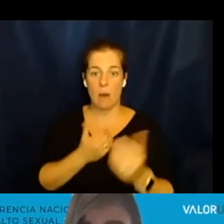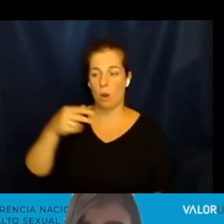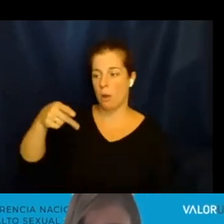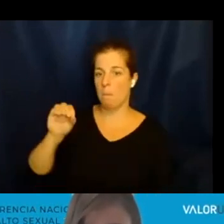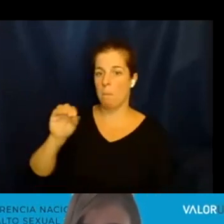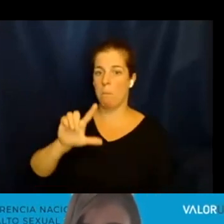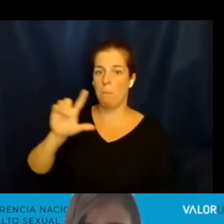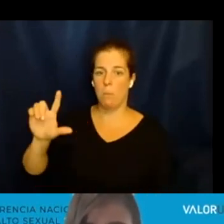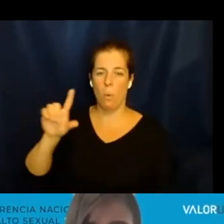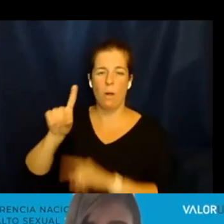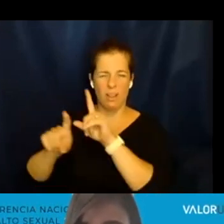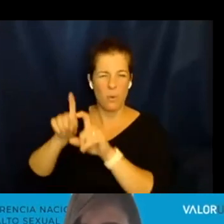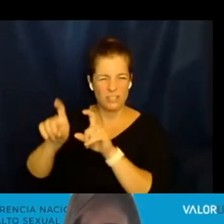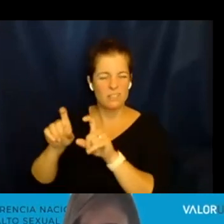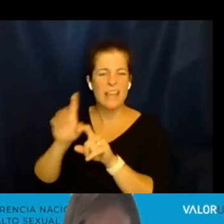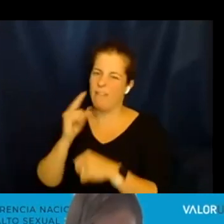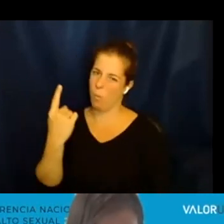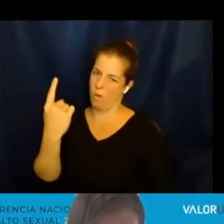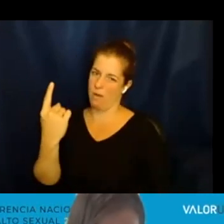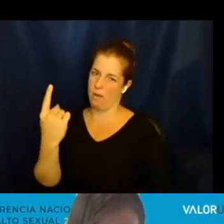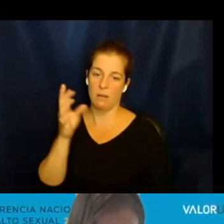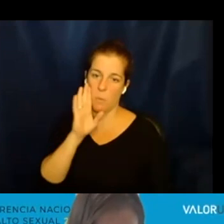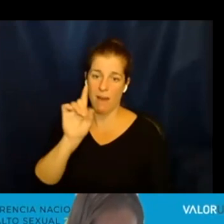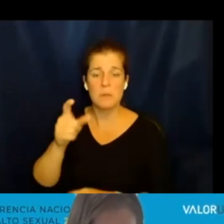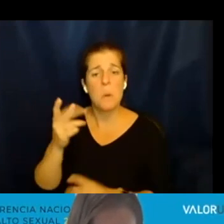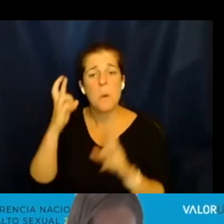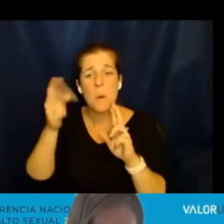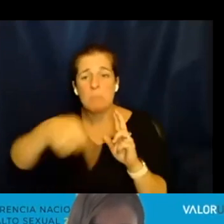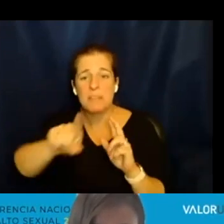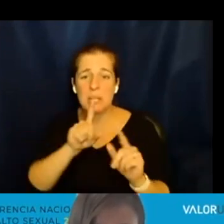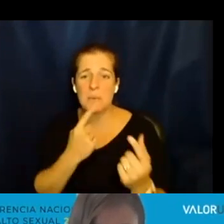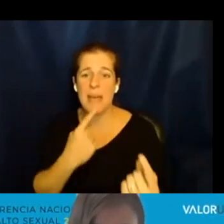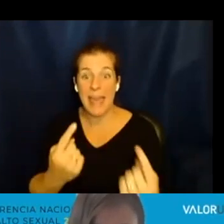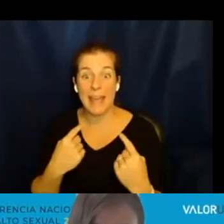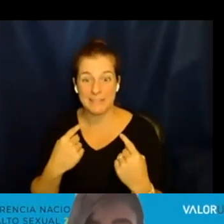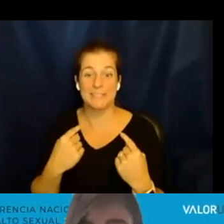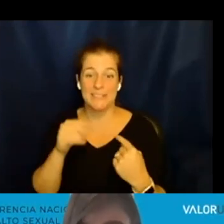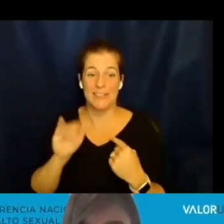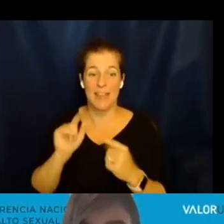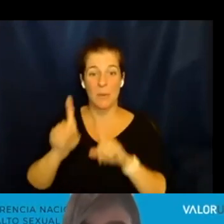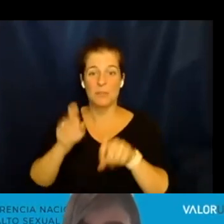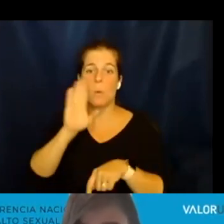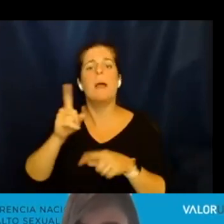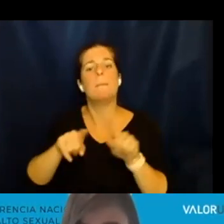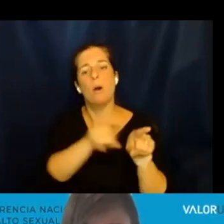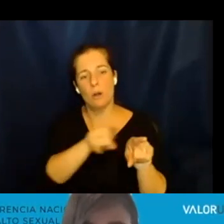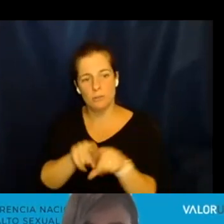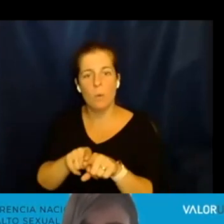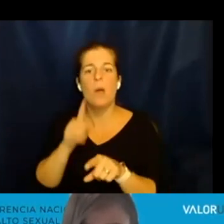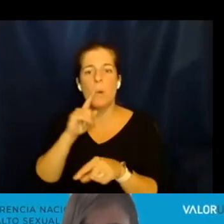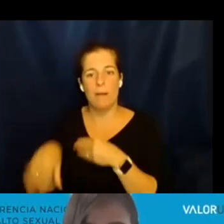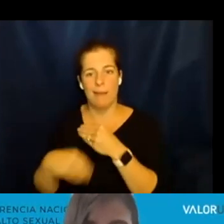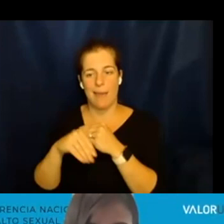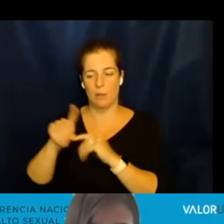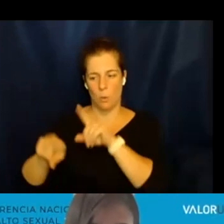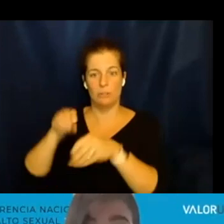question that we'll have for the audience. We hope that you answer that question. But we'll also be posing questions in the chat via